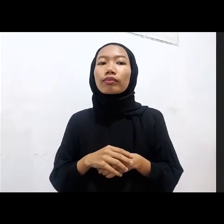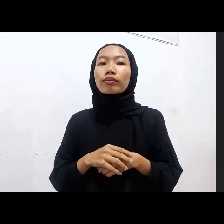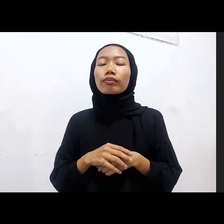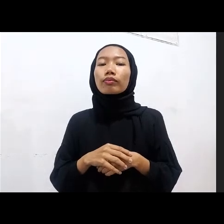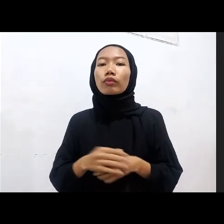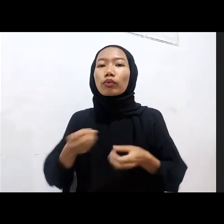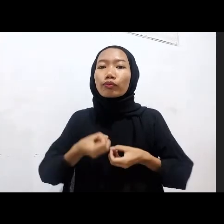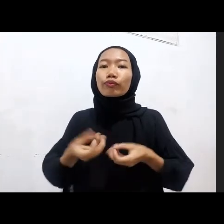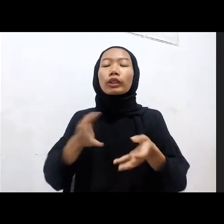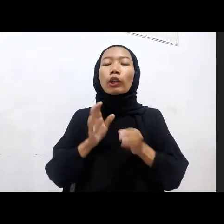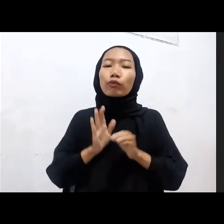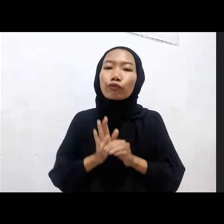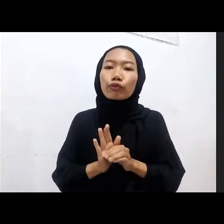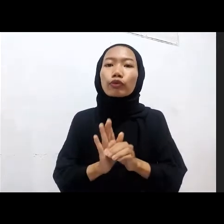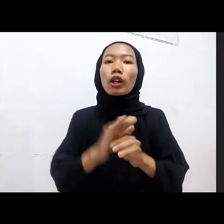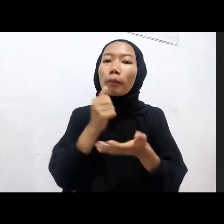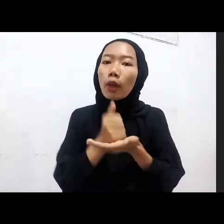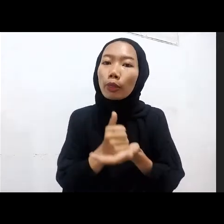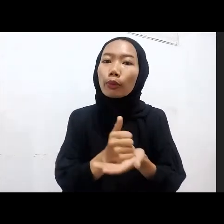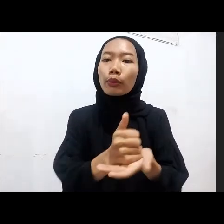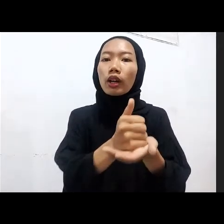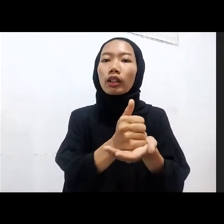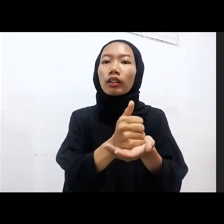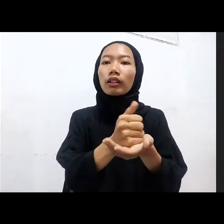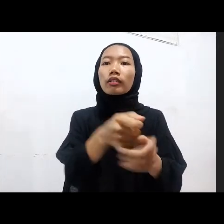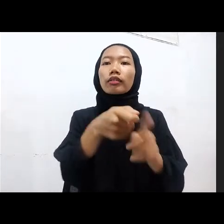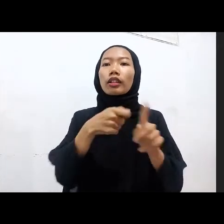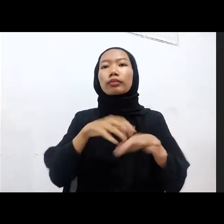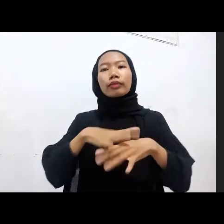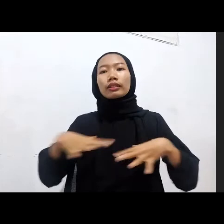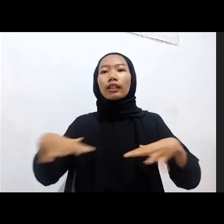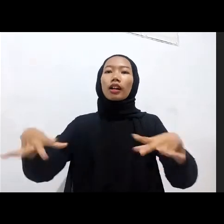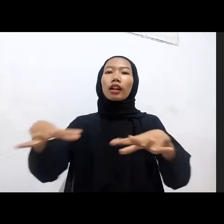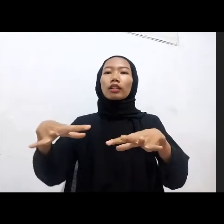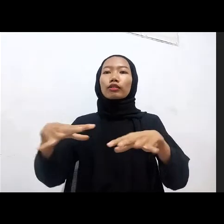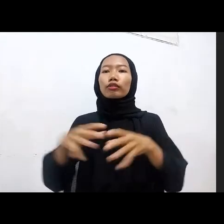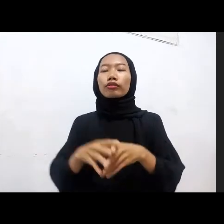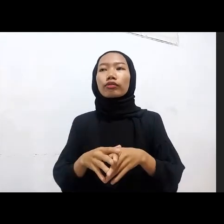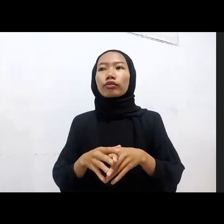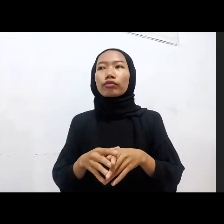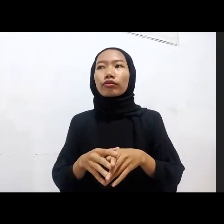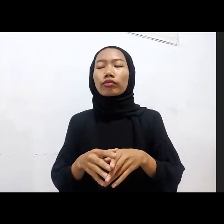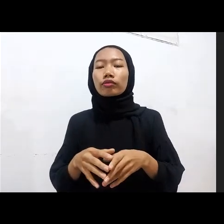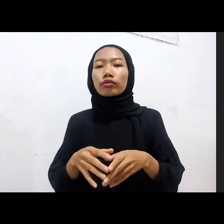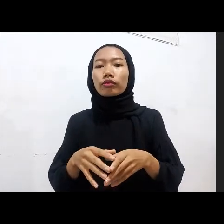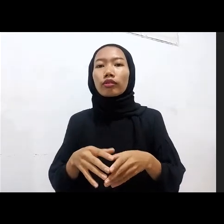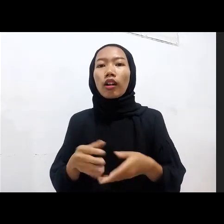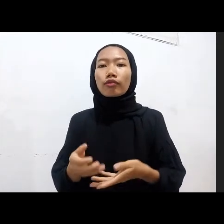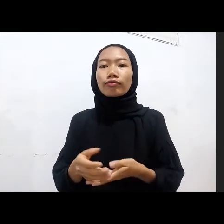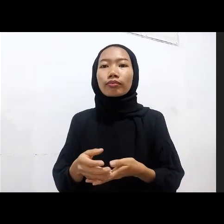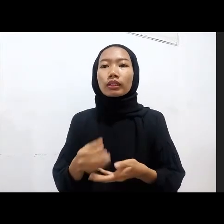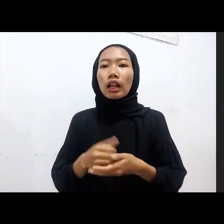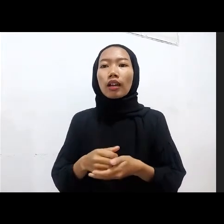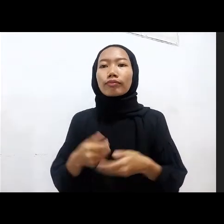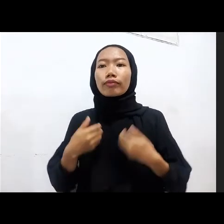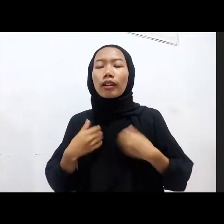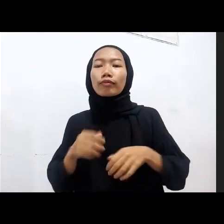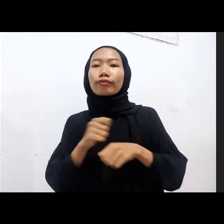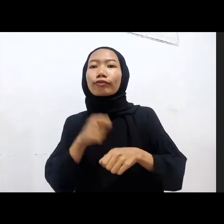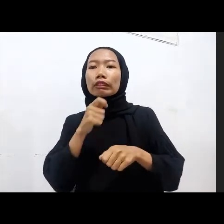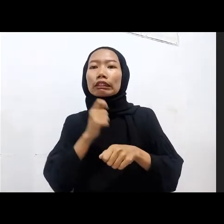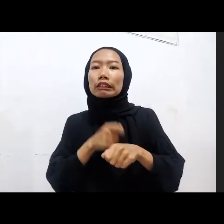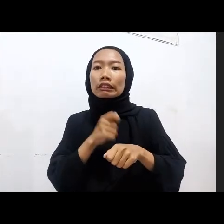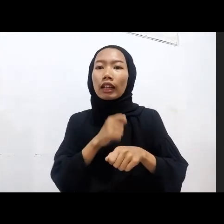community, it might be help to get a job. So those are the things that are funded under the NDIS. And that's in that